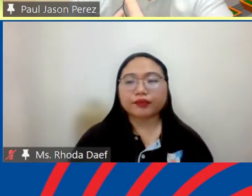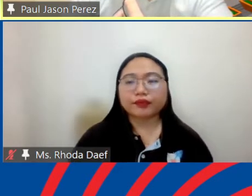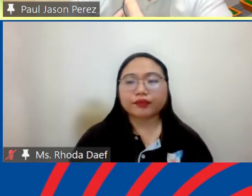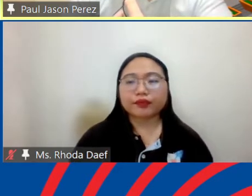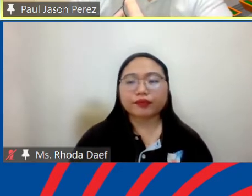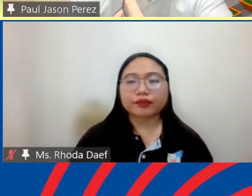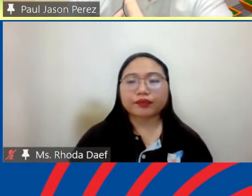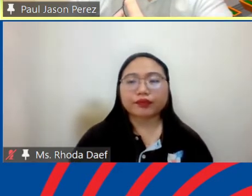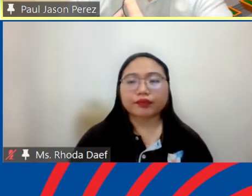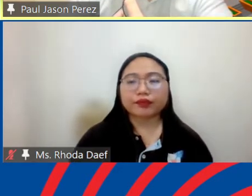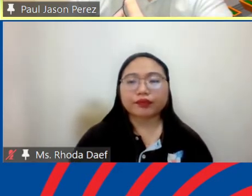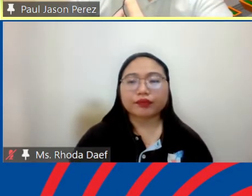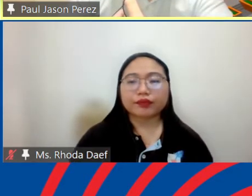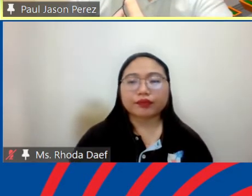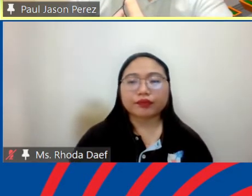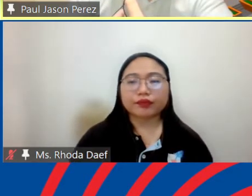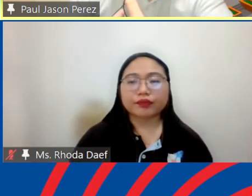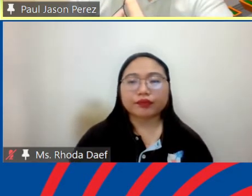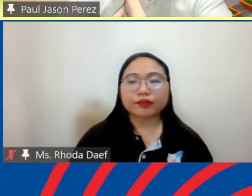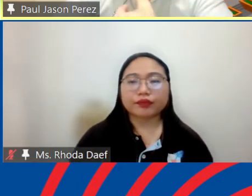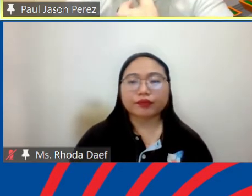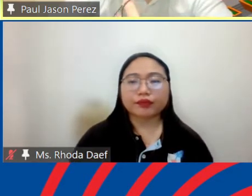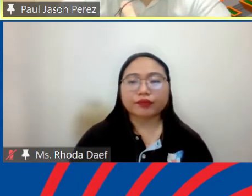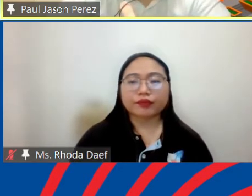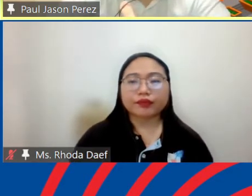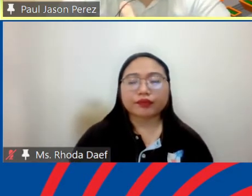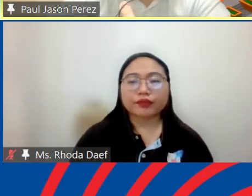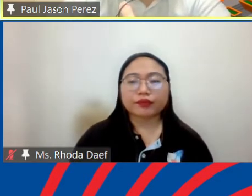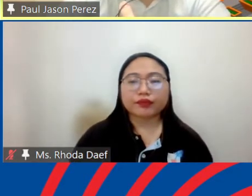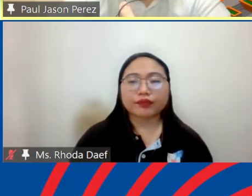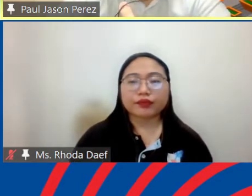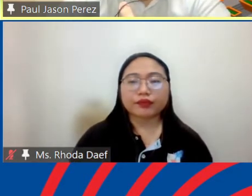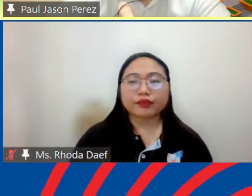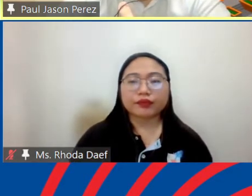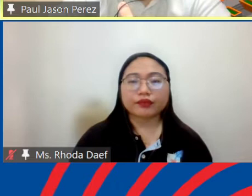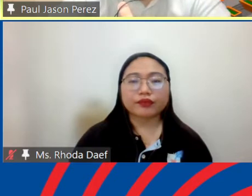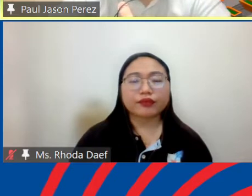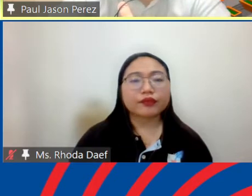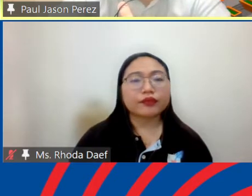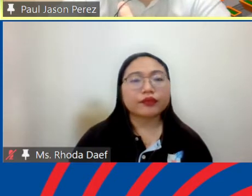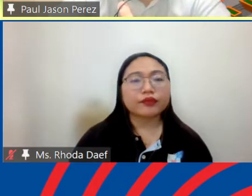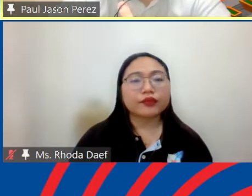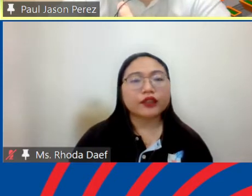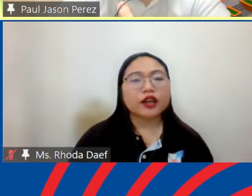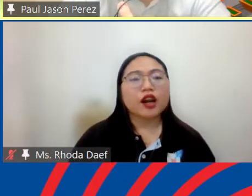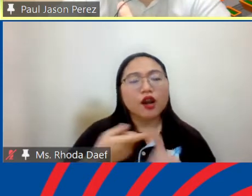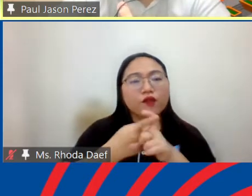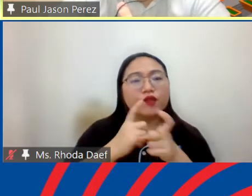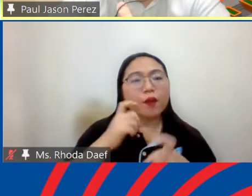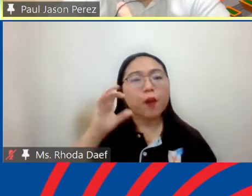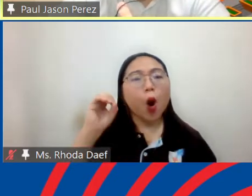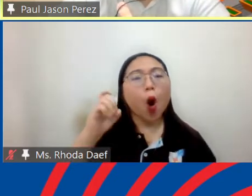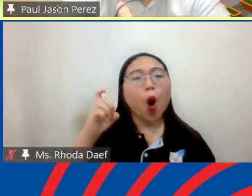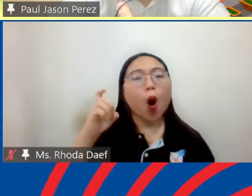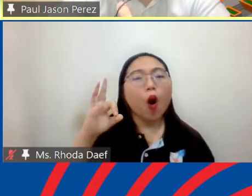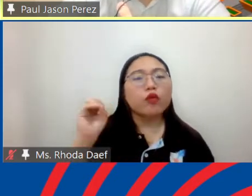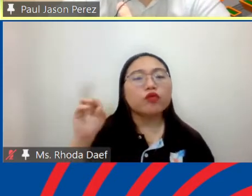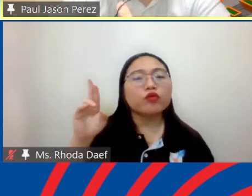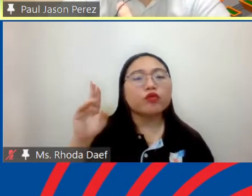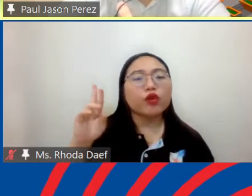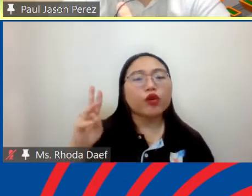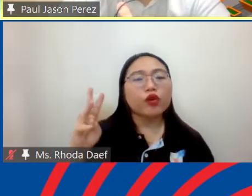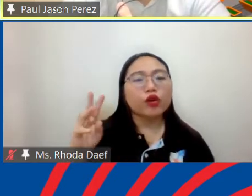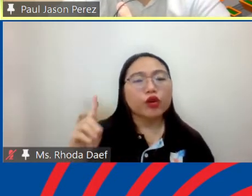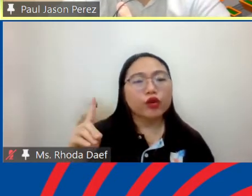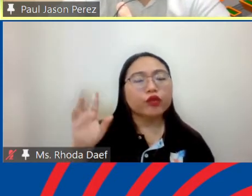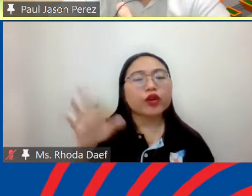And then another framework is the Oxford RDM Lifecycle from the University of Oxford Research Data